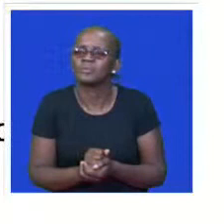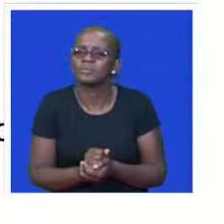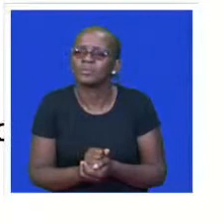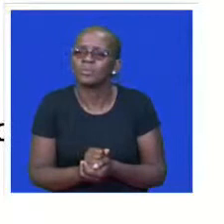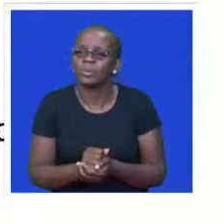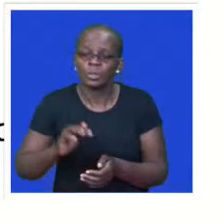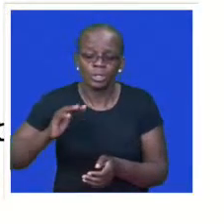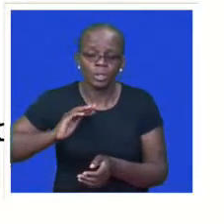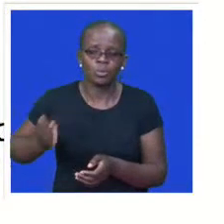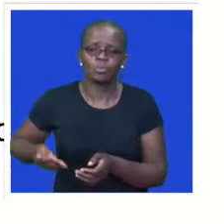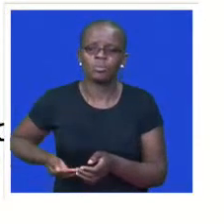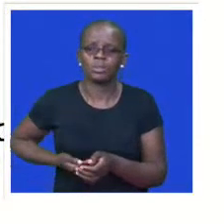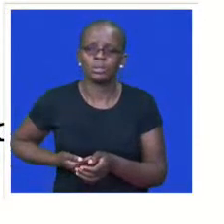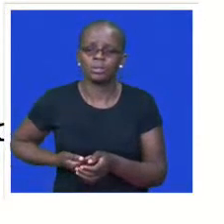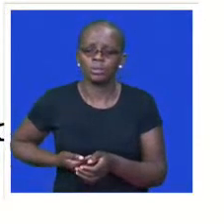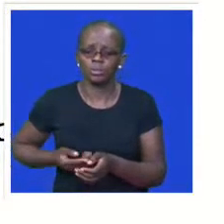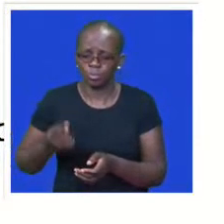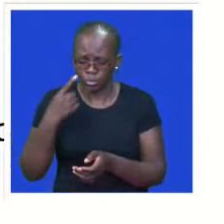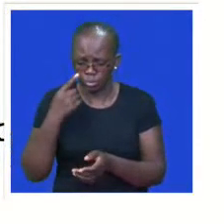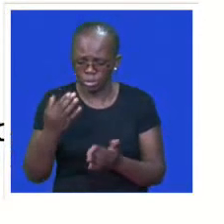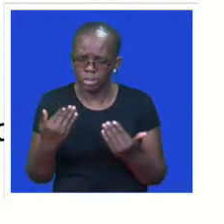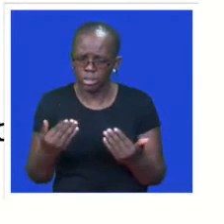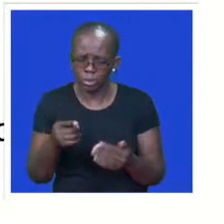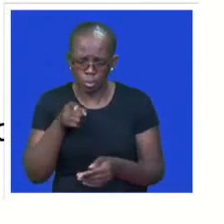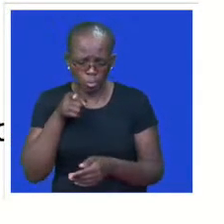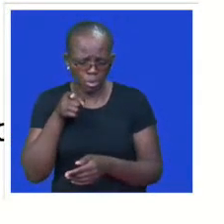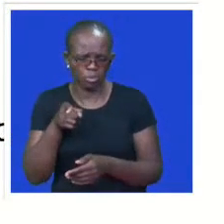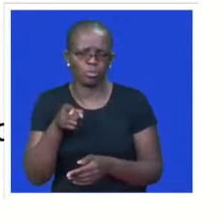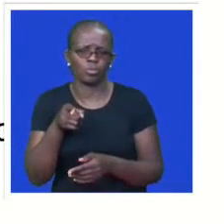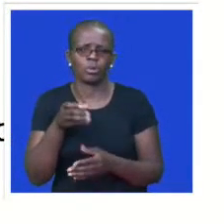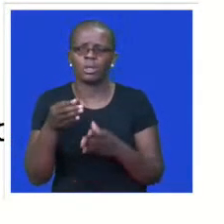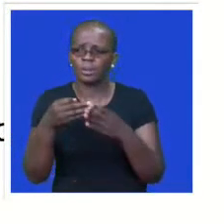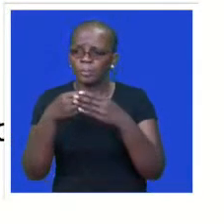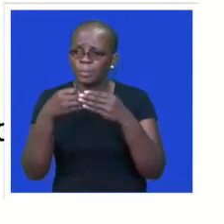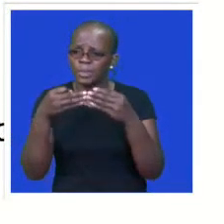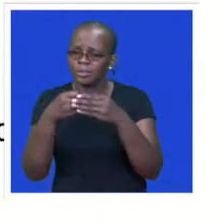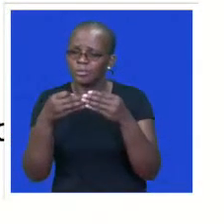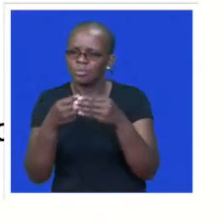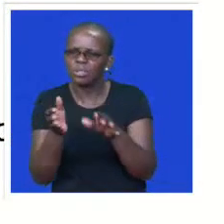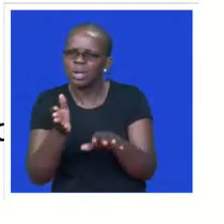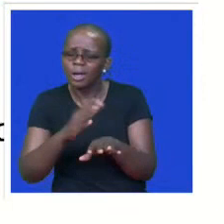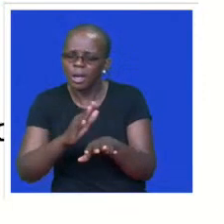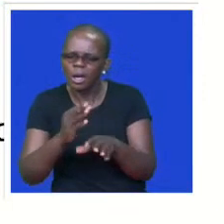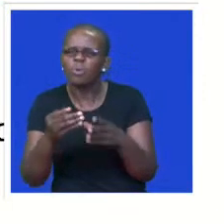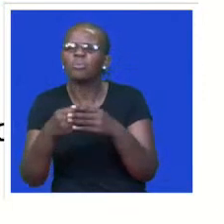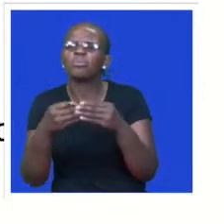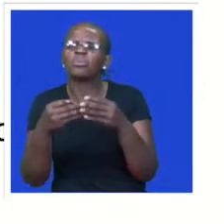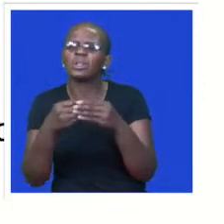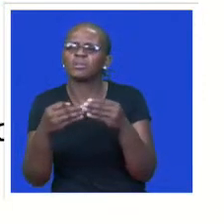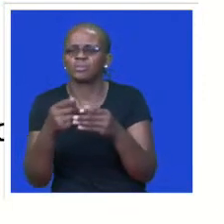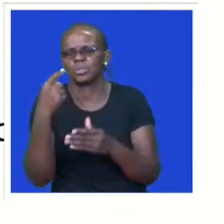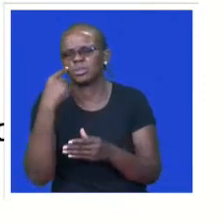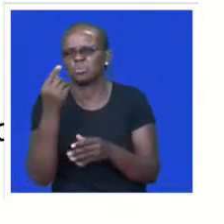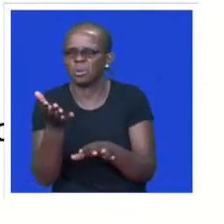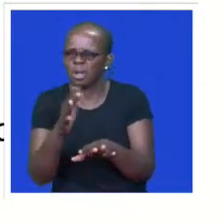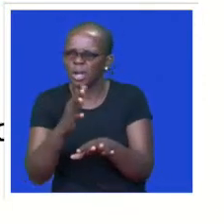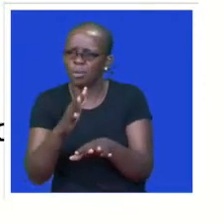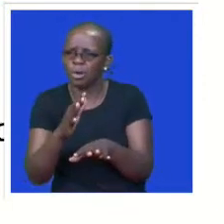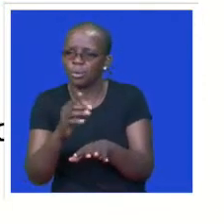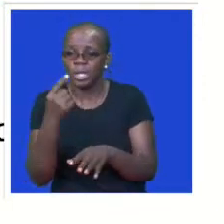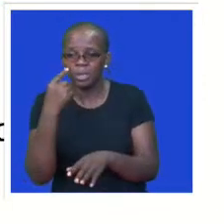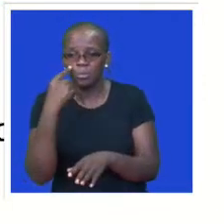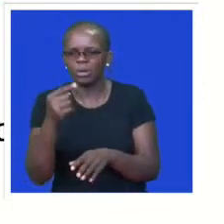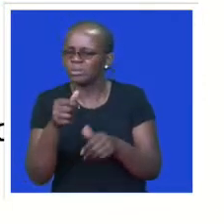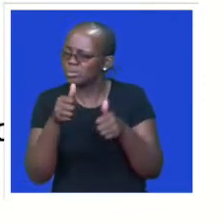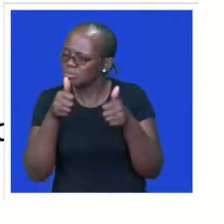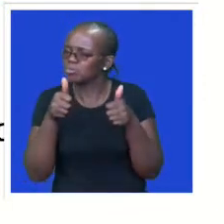woman started looking at the fruit. How did the fruit look like, dear Lena? The fruit suddenly looked as good for